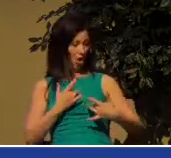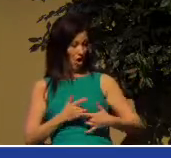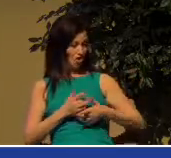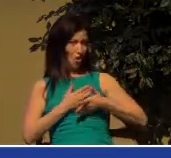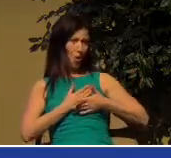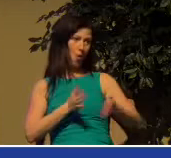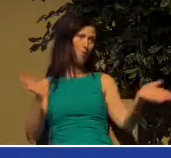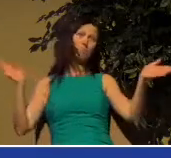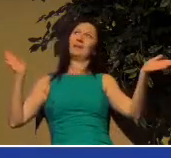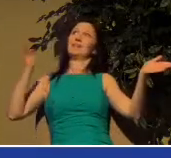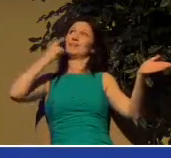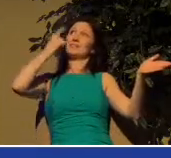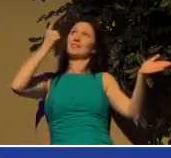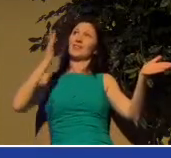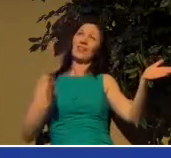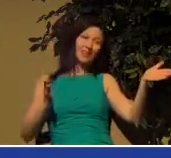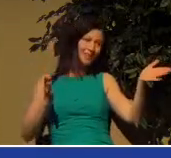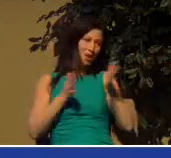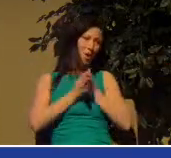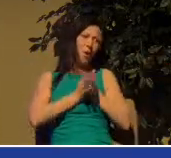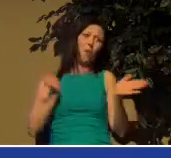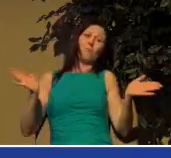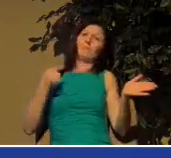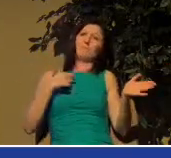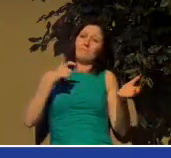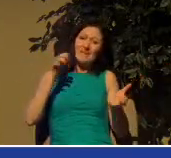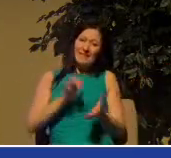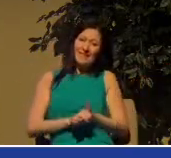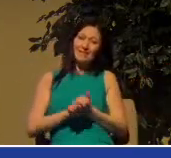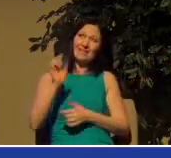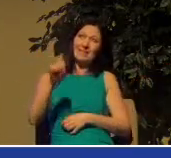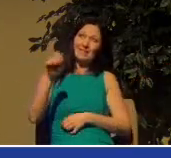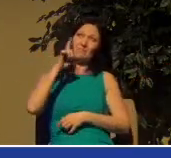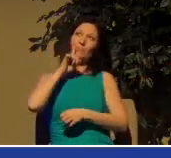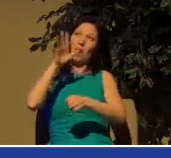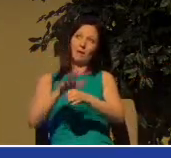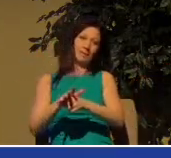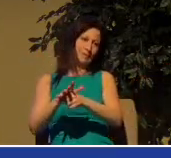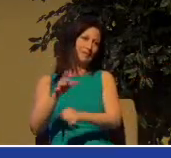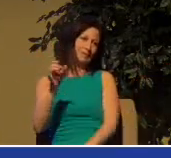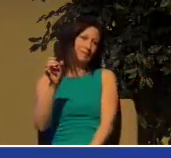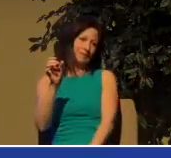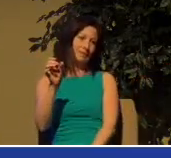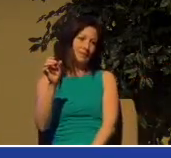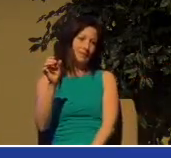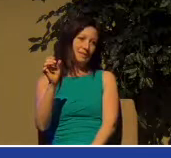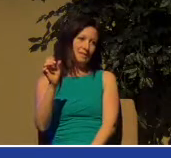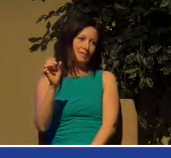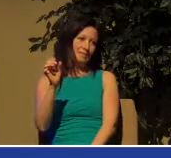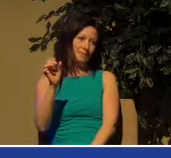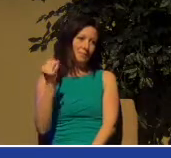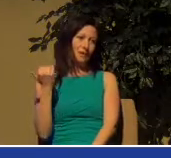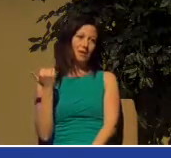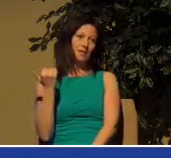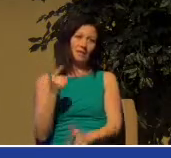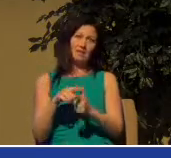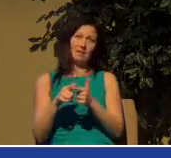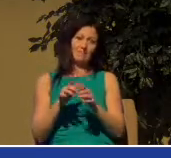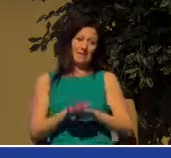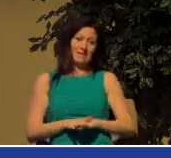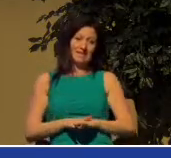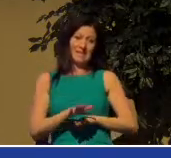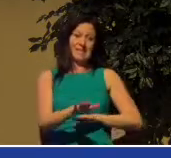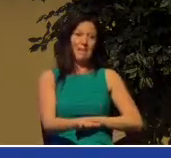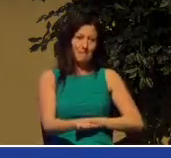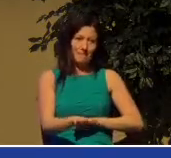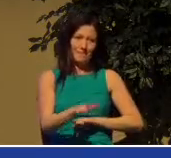open towards God? We believed His promises. We have stepped out into